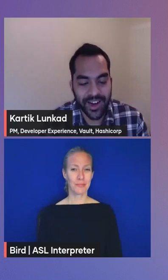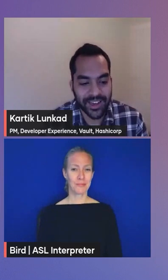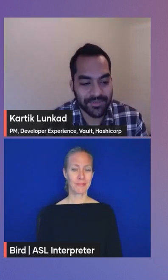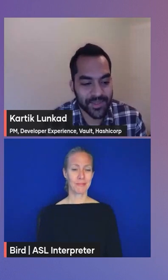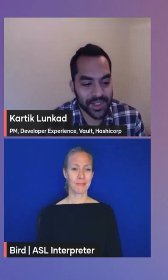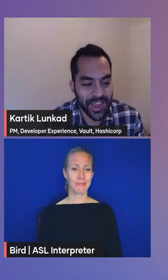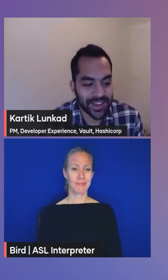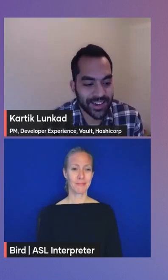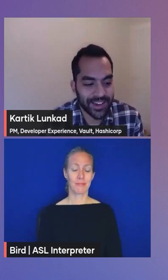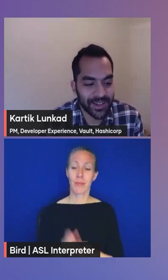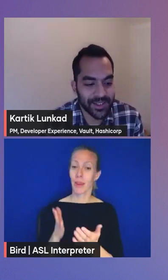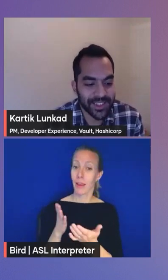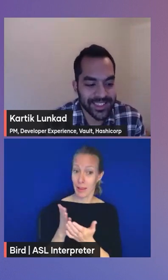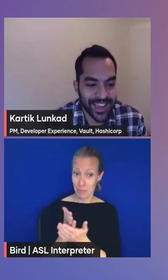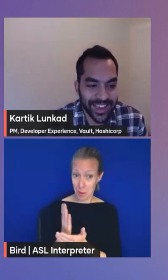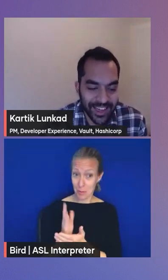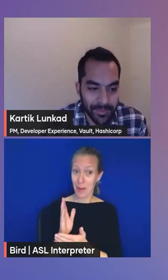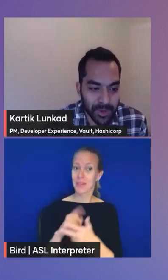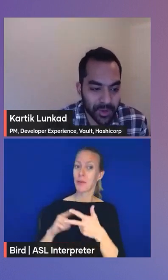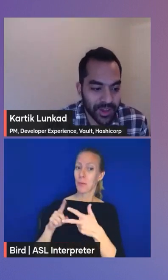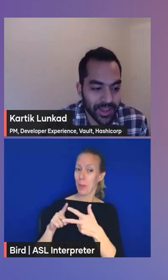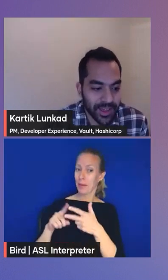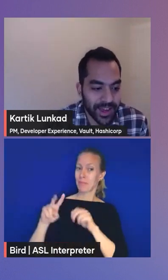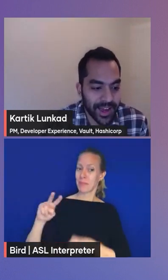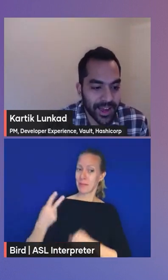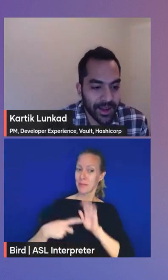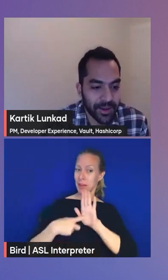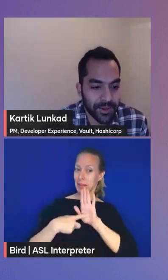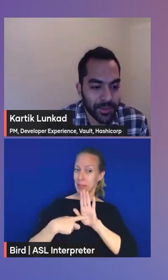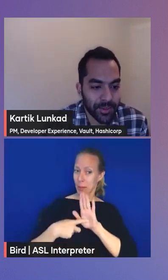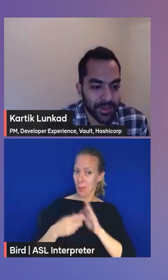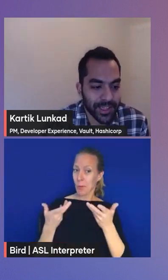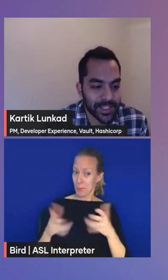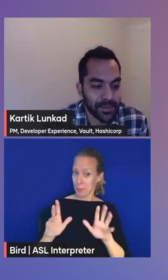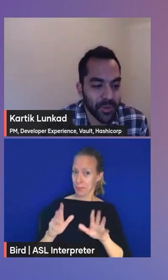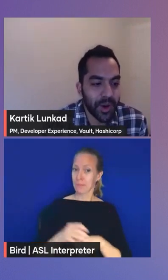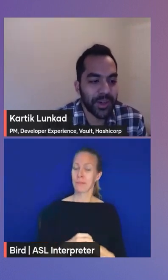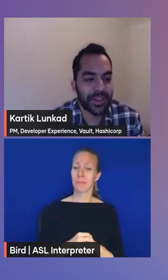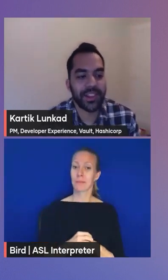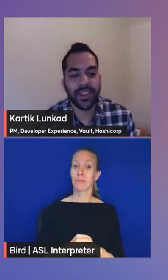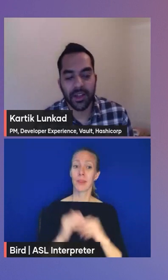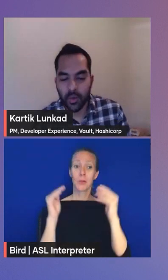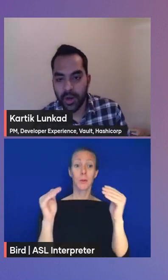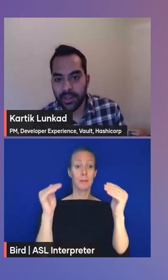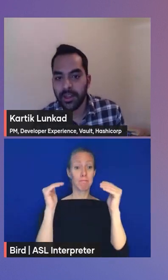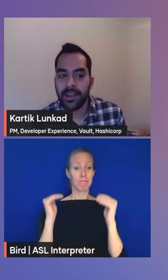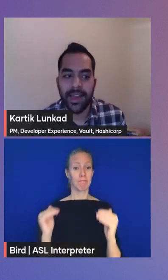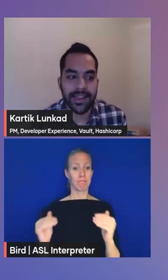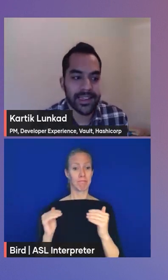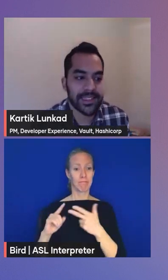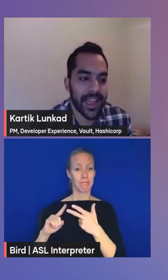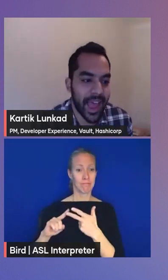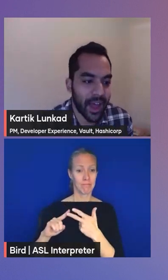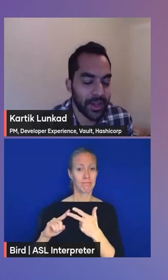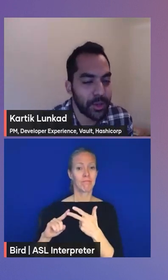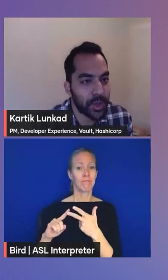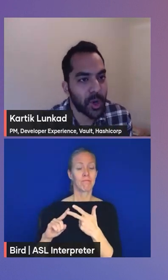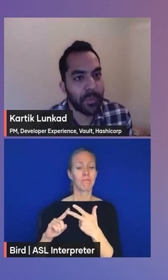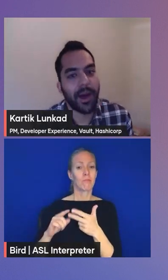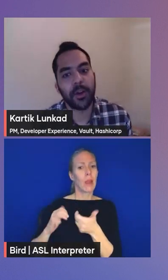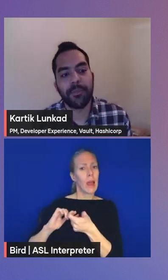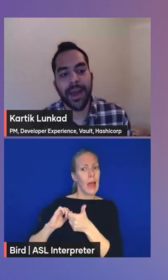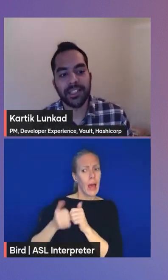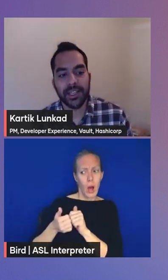All right, so that concludes the second demo. Let's move on to the third one. That is, how do you